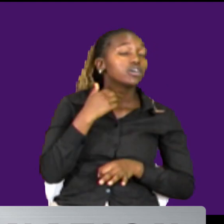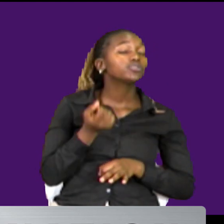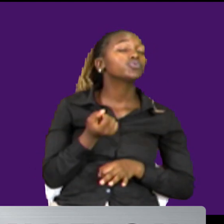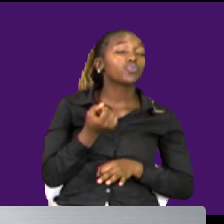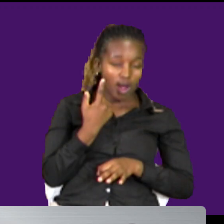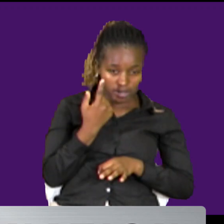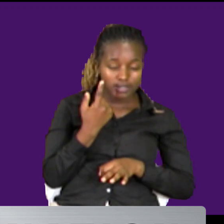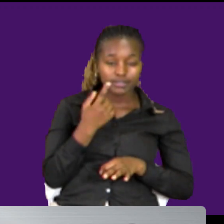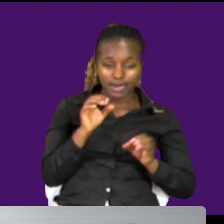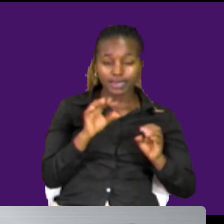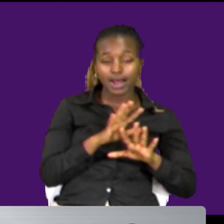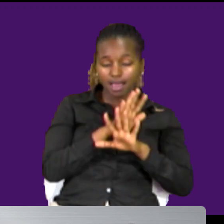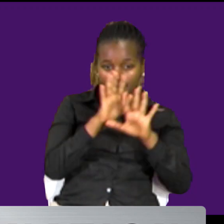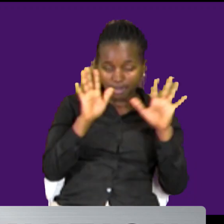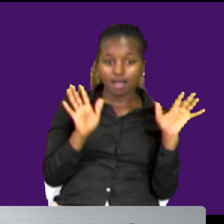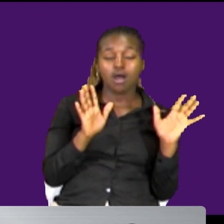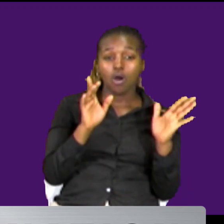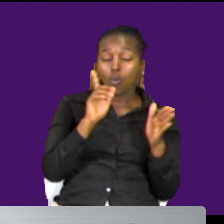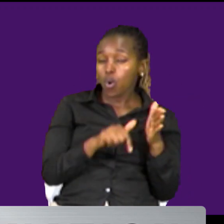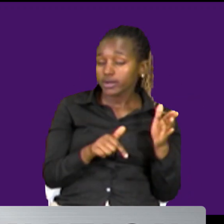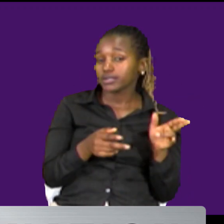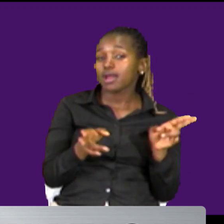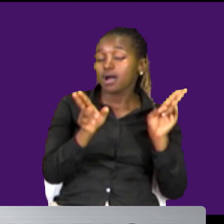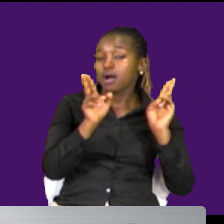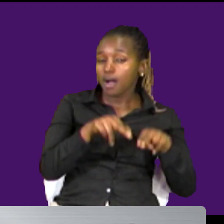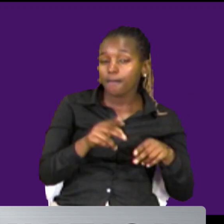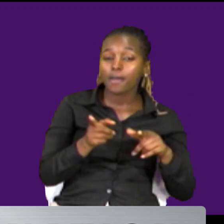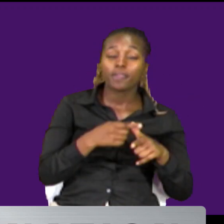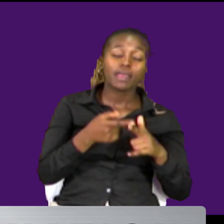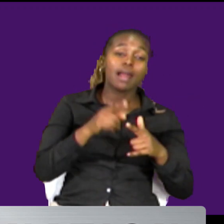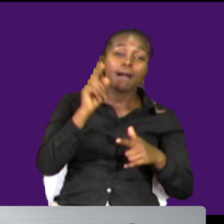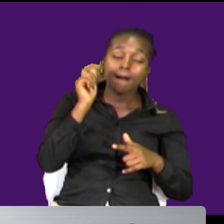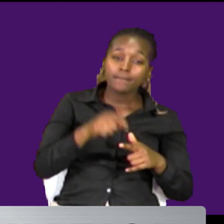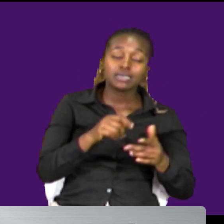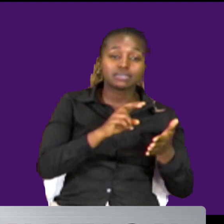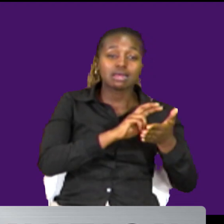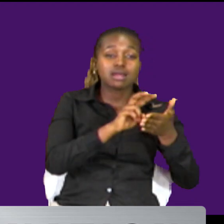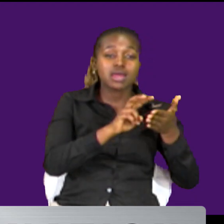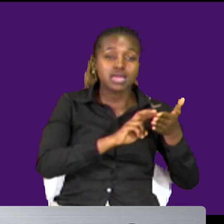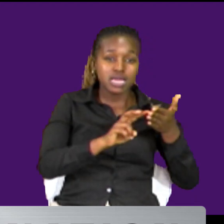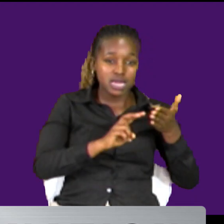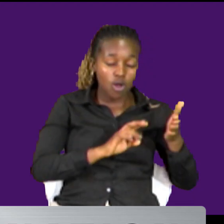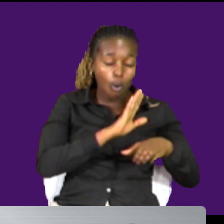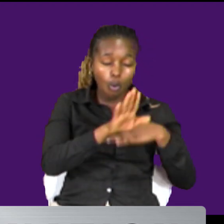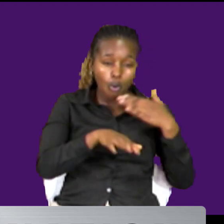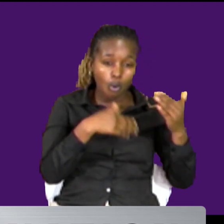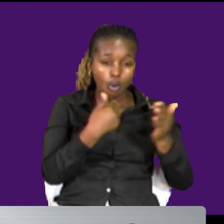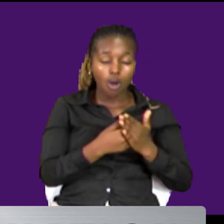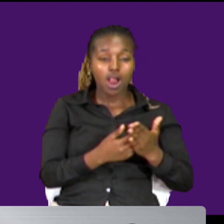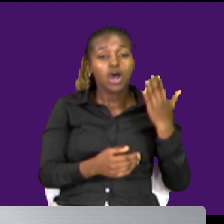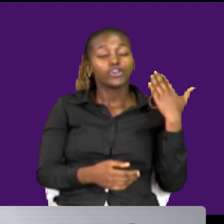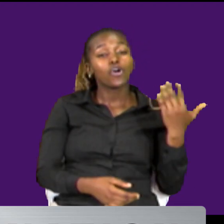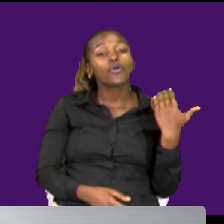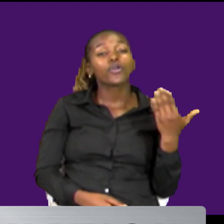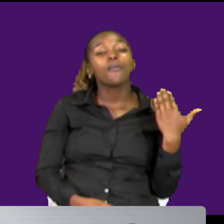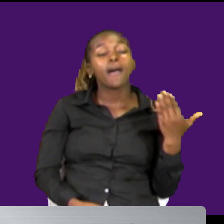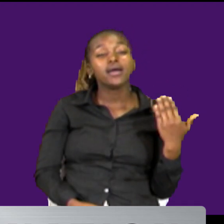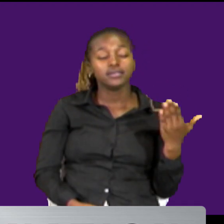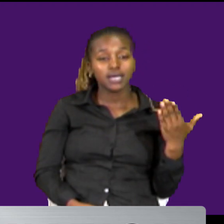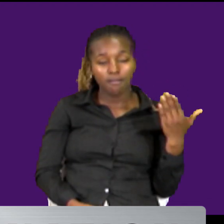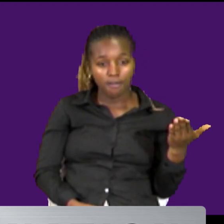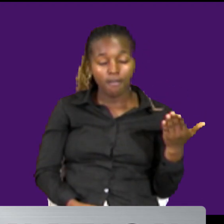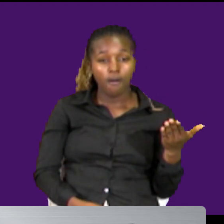of budgets and the auditor general is speaking to, you must read the documents therein.